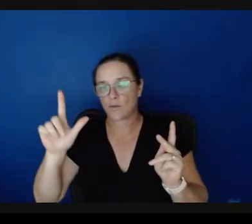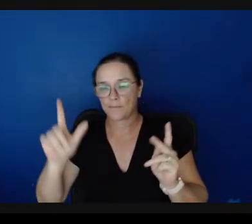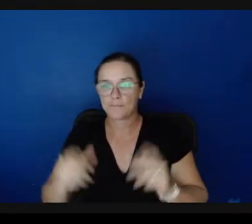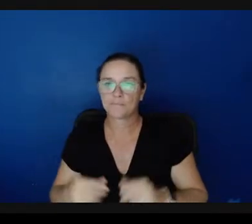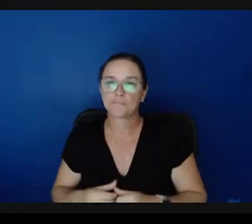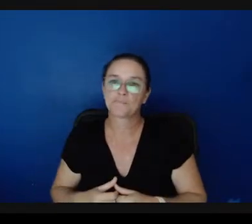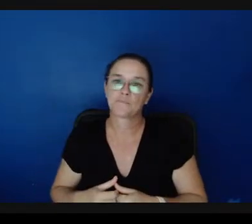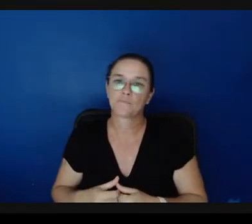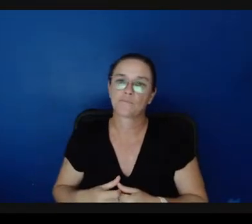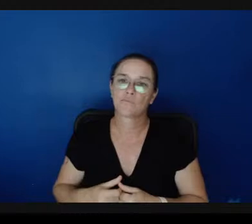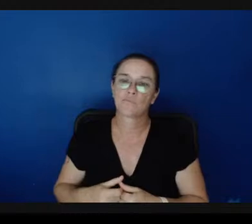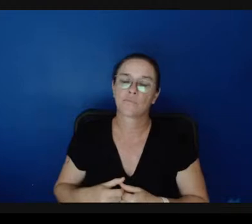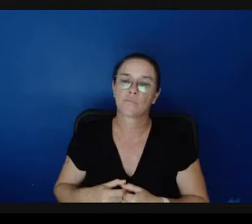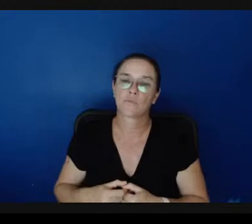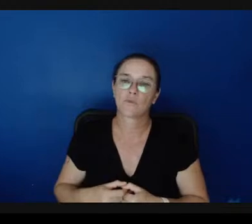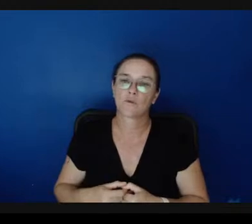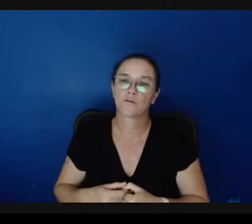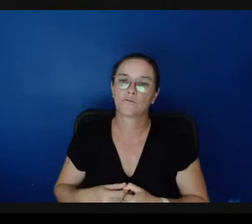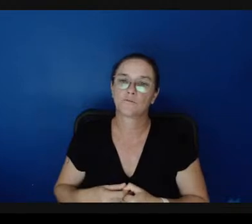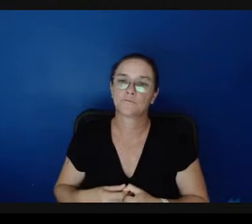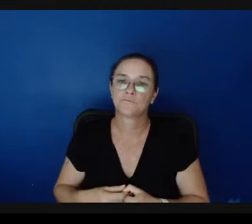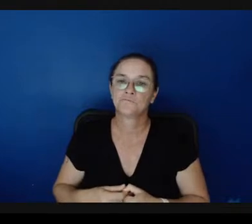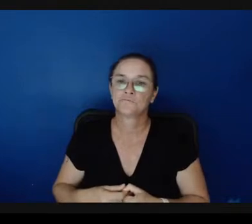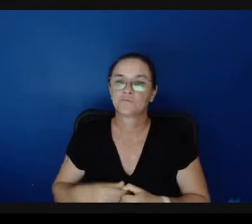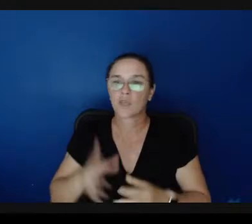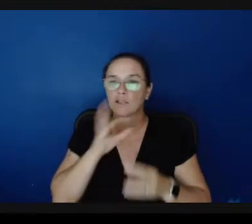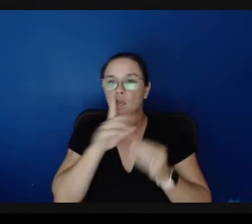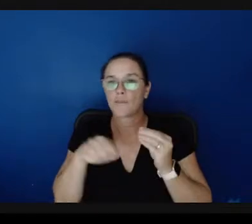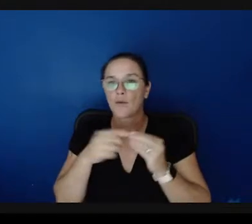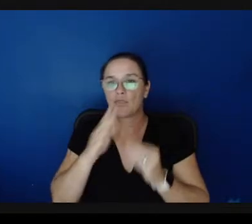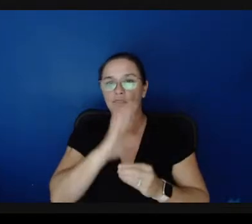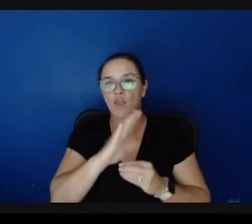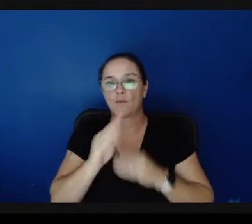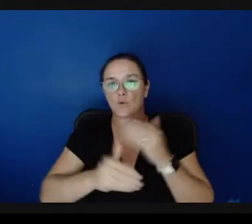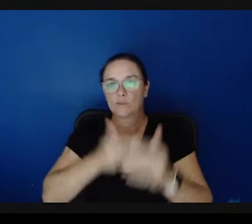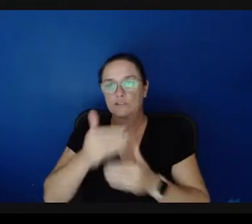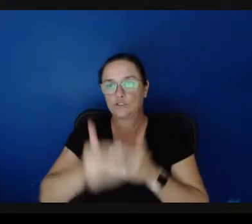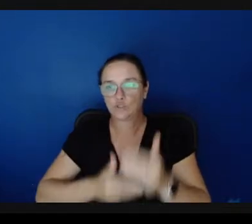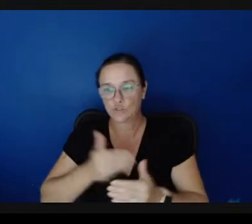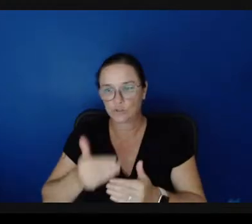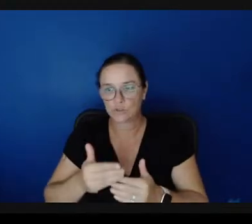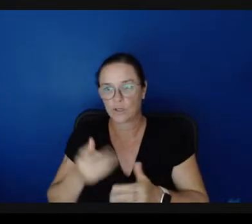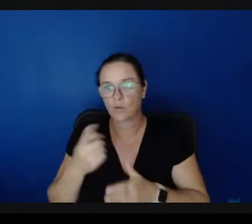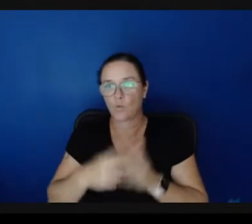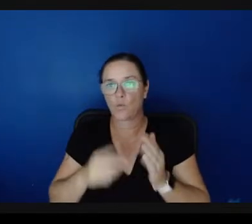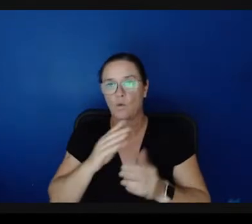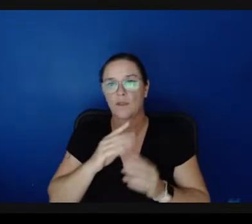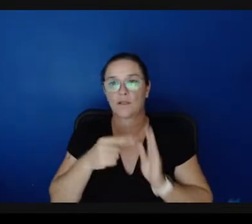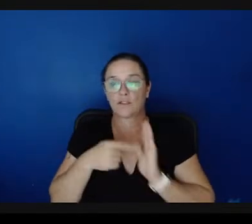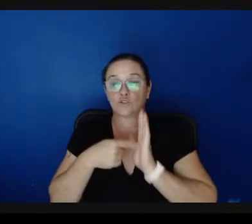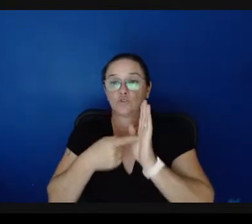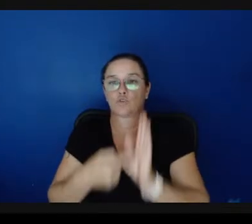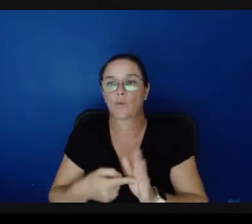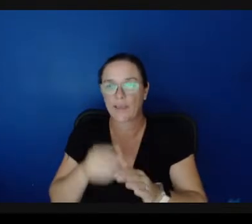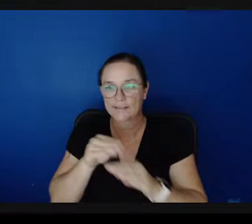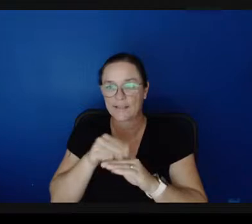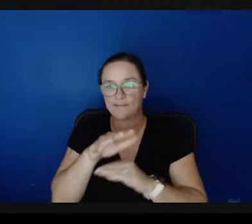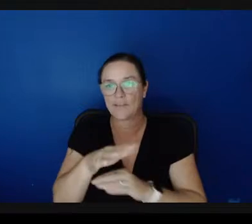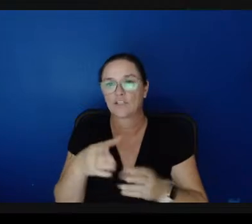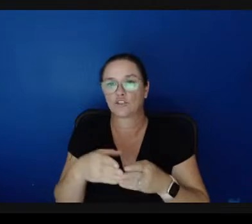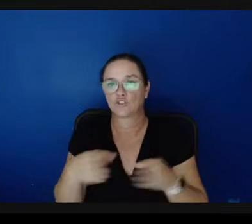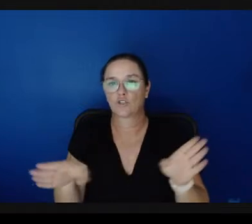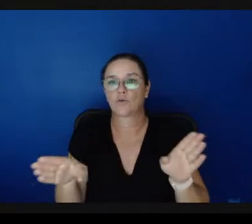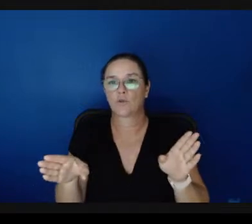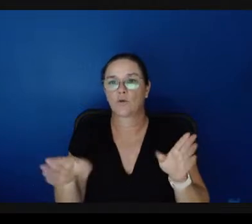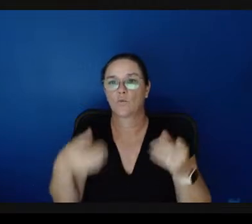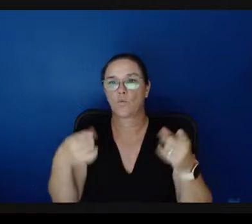they validated that their procedure. And so this is what the procedure is actually showing is the effect in general from what